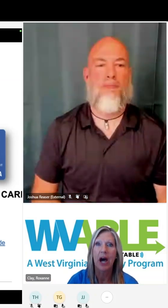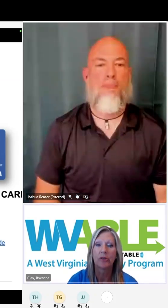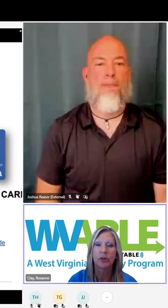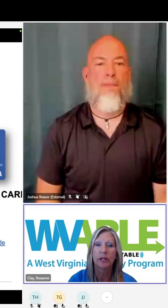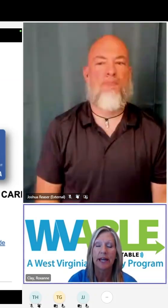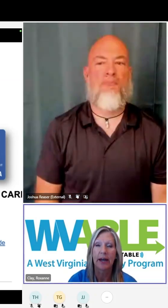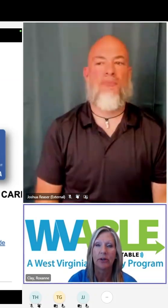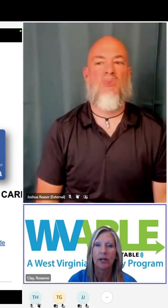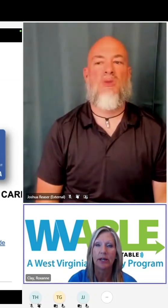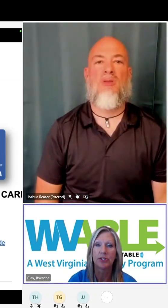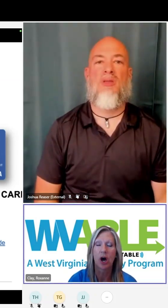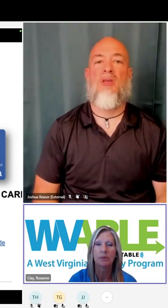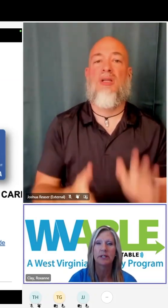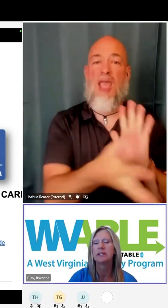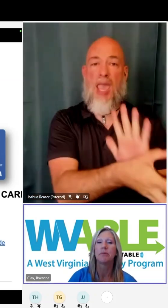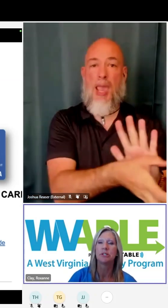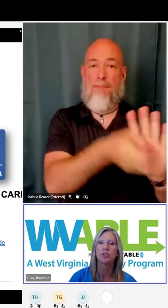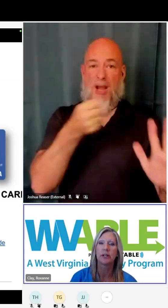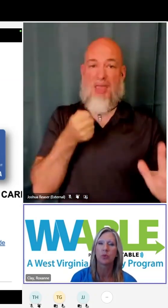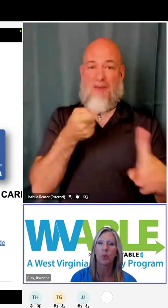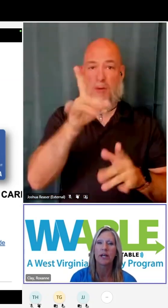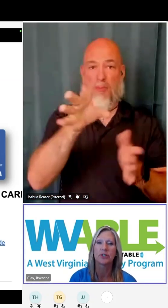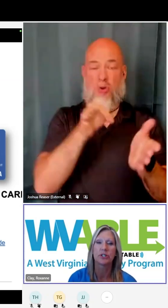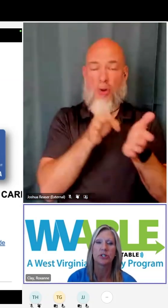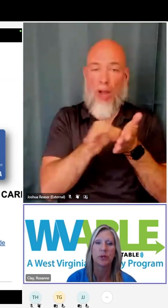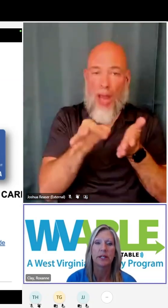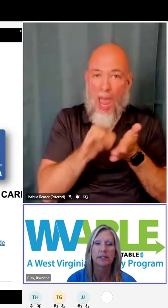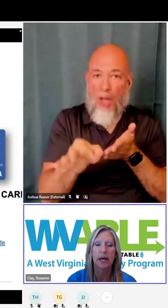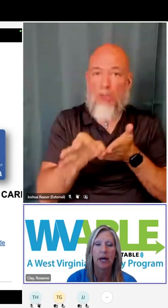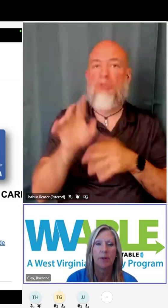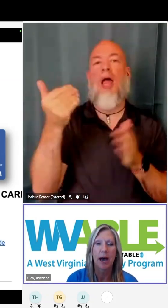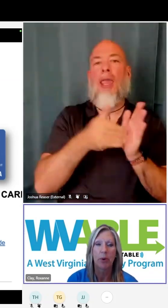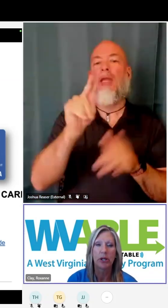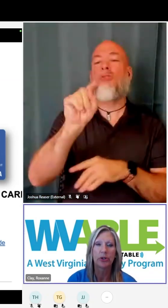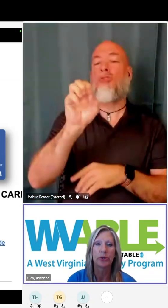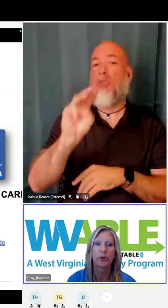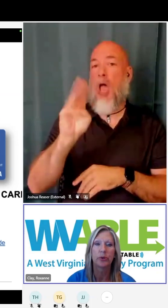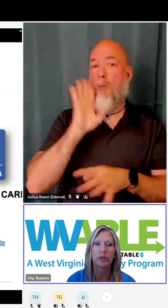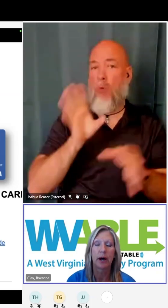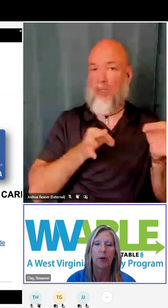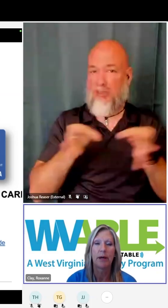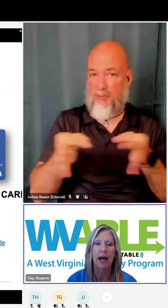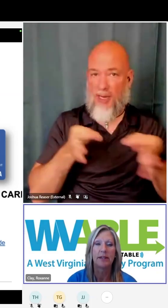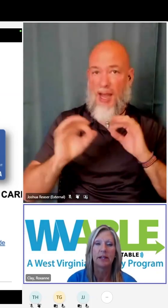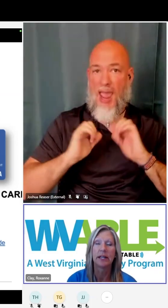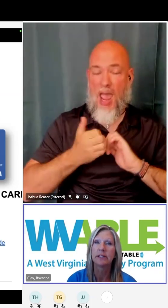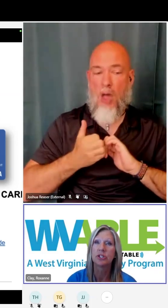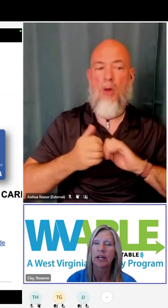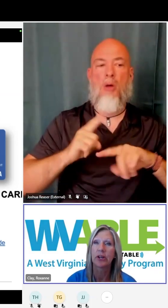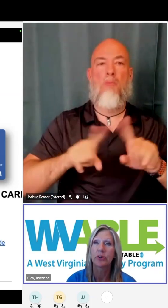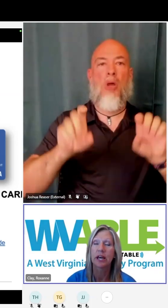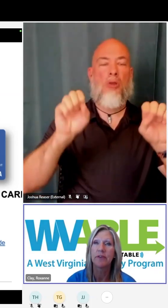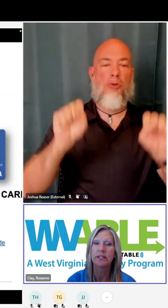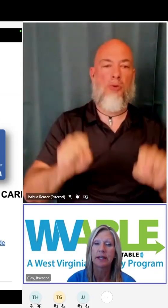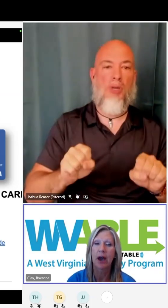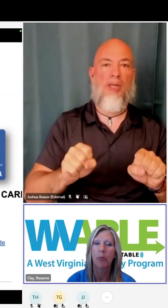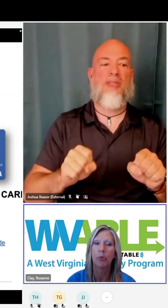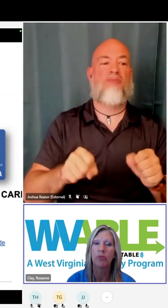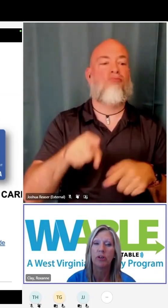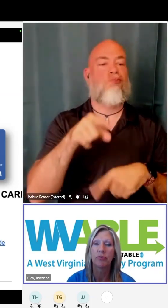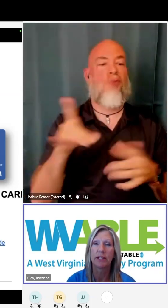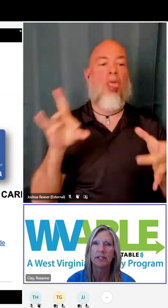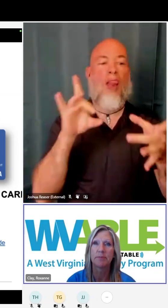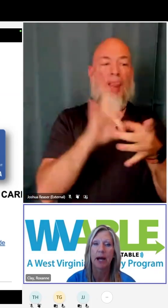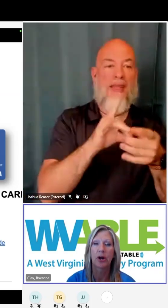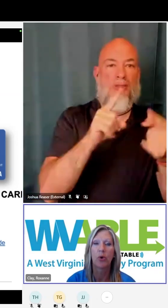Getting money out of your account, again, Tom is going to demonstrate ways to do this, but that would include the linked checking or savings